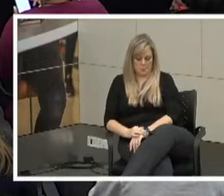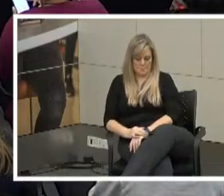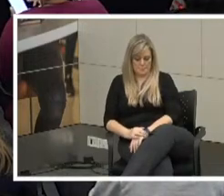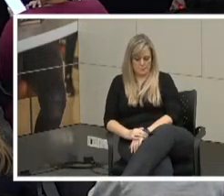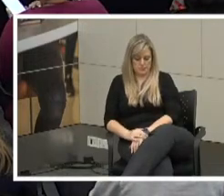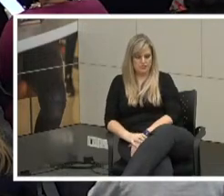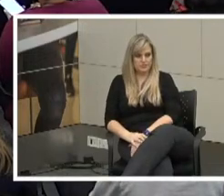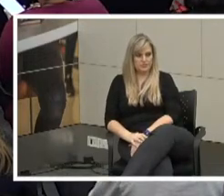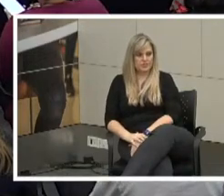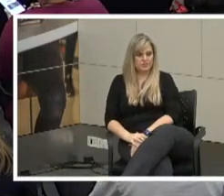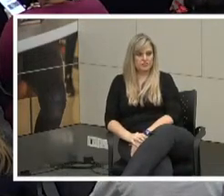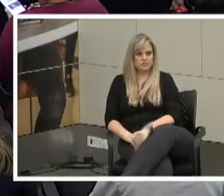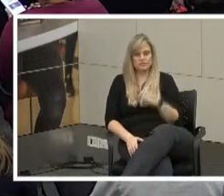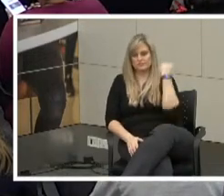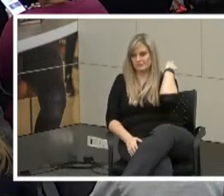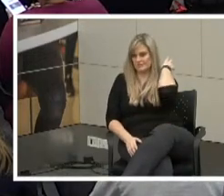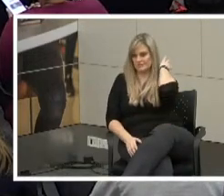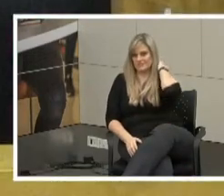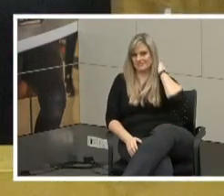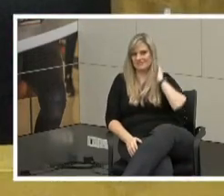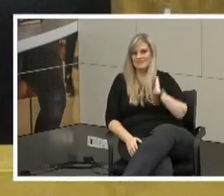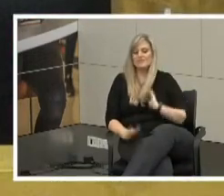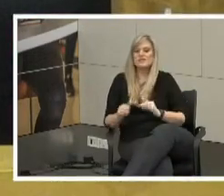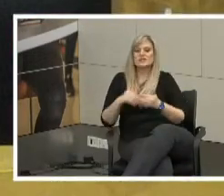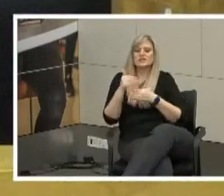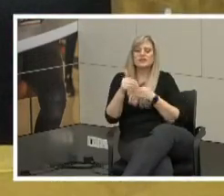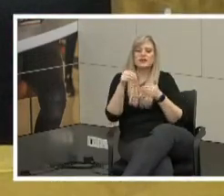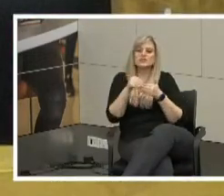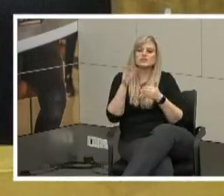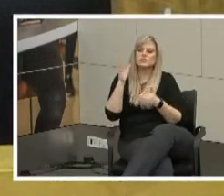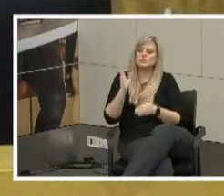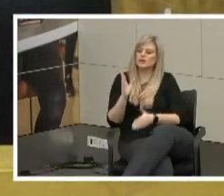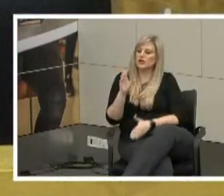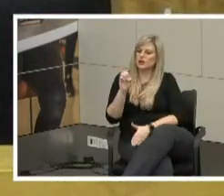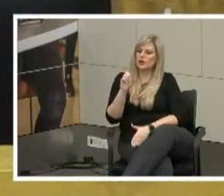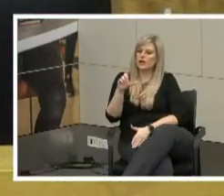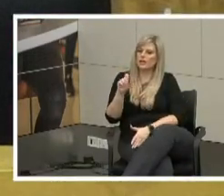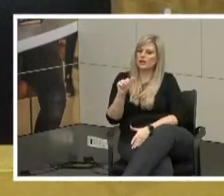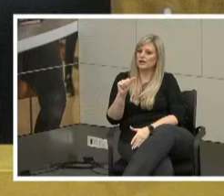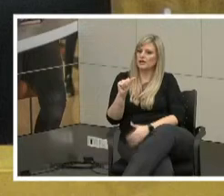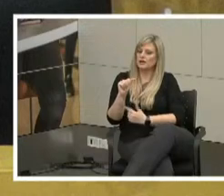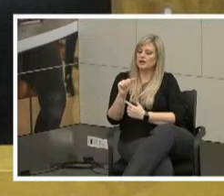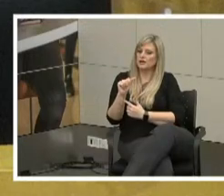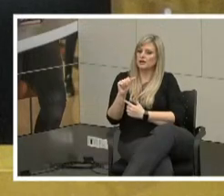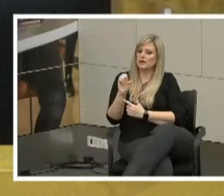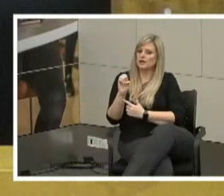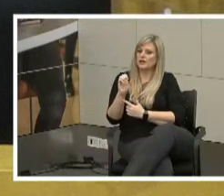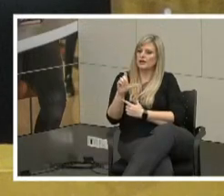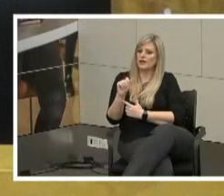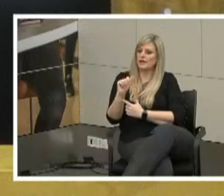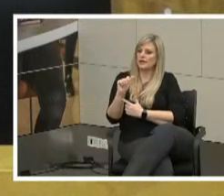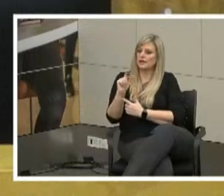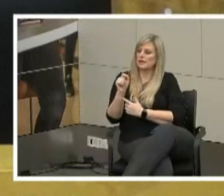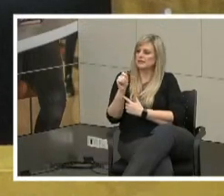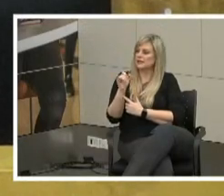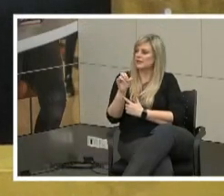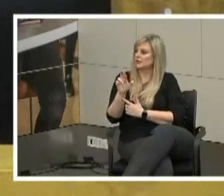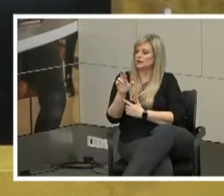you our next our next student speaker is Ella Taylor is Ella Taylor